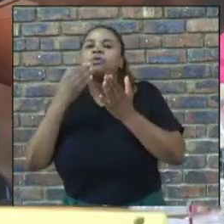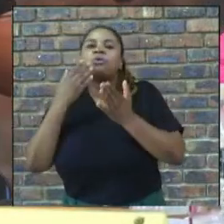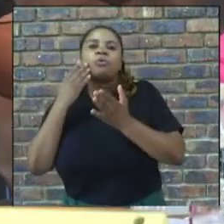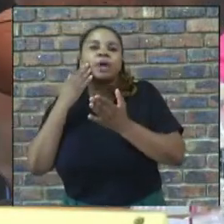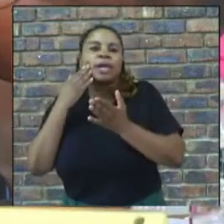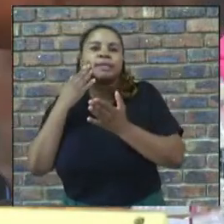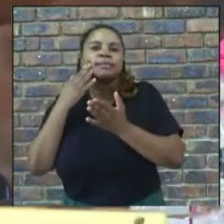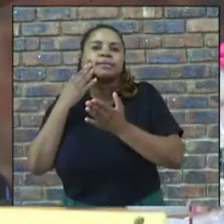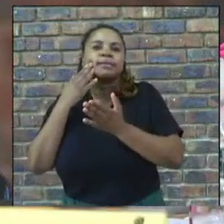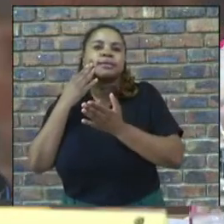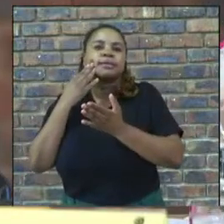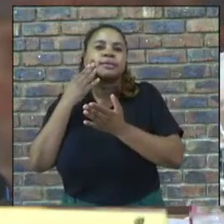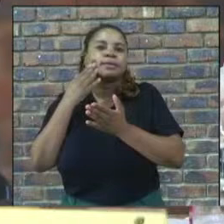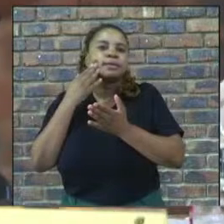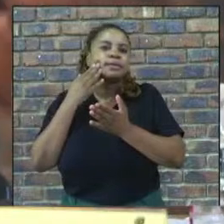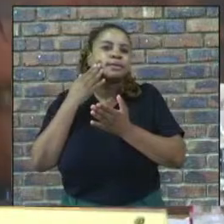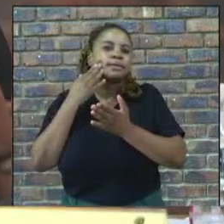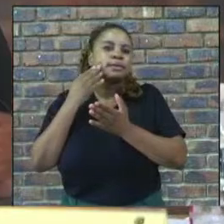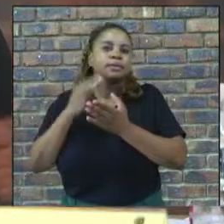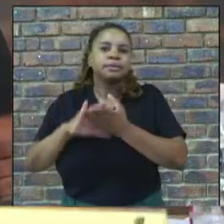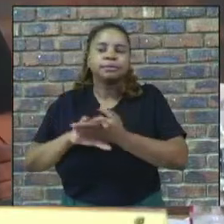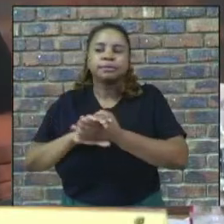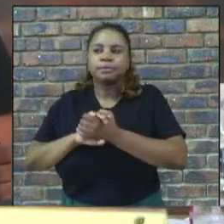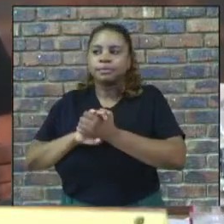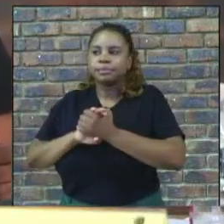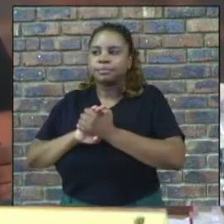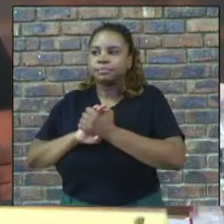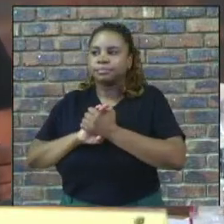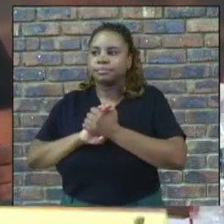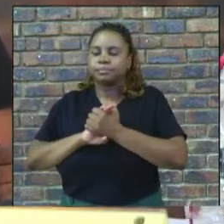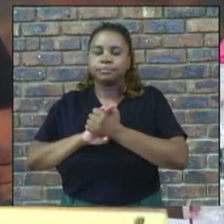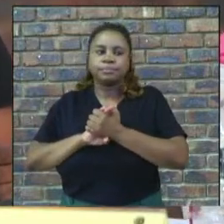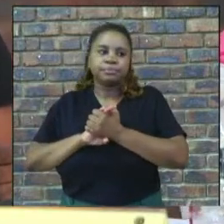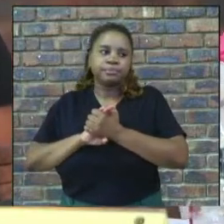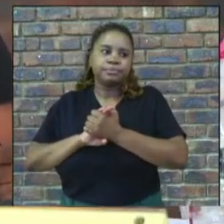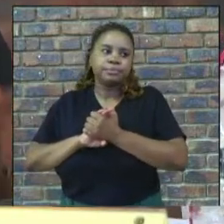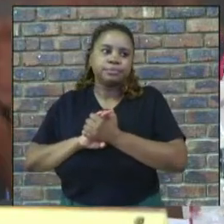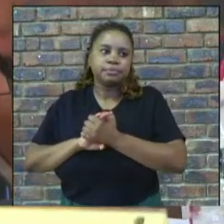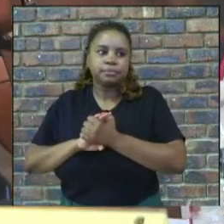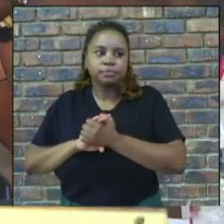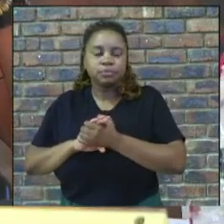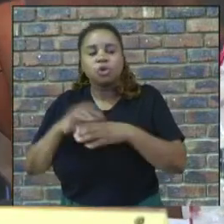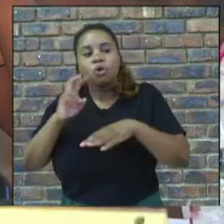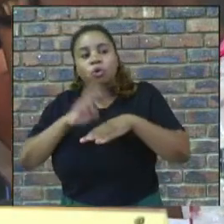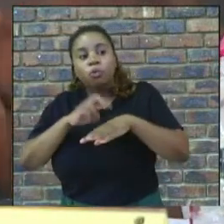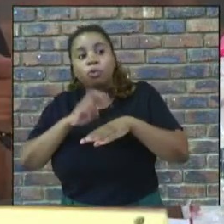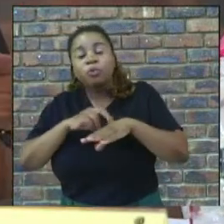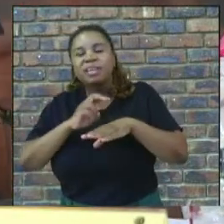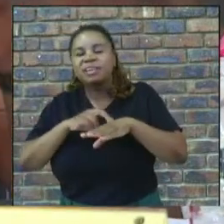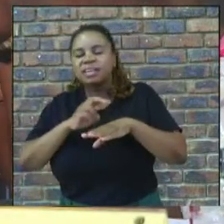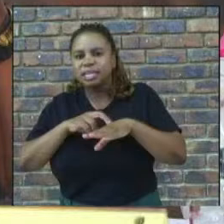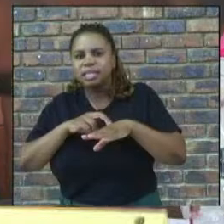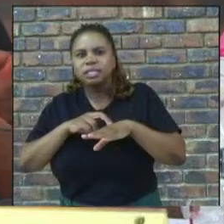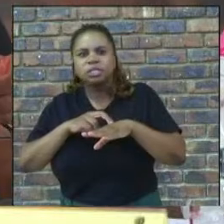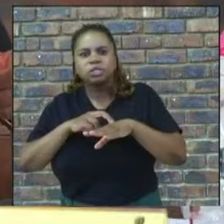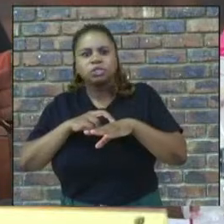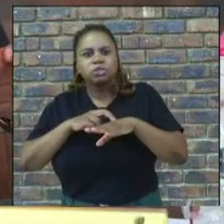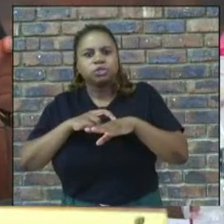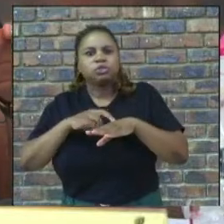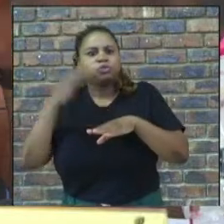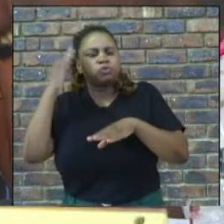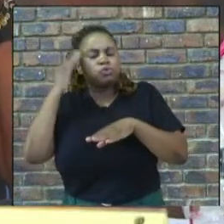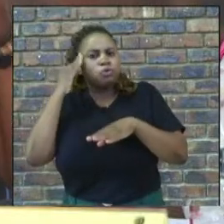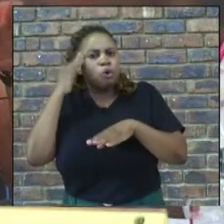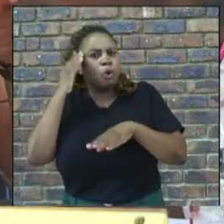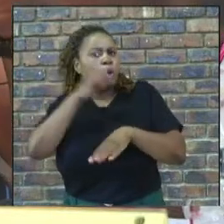subpoena them, or here's a list of people who applied. We need a response as to why